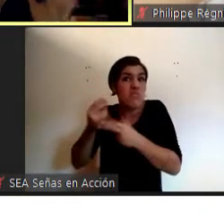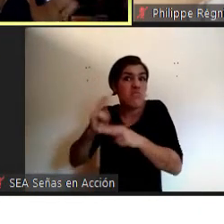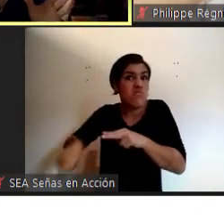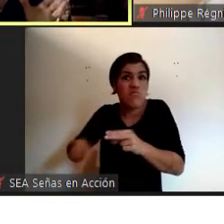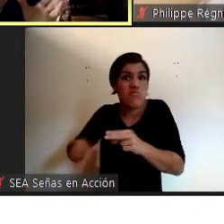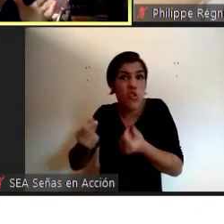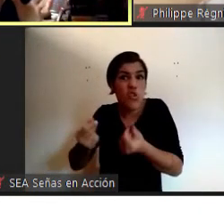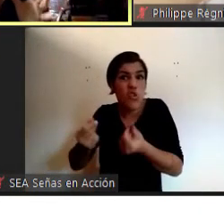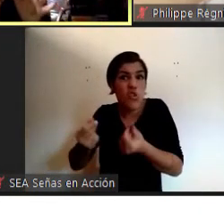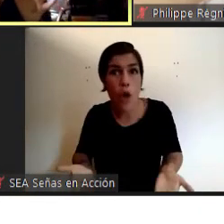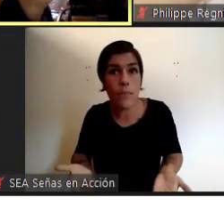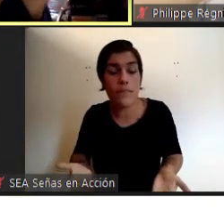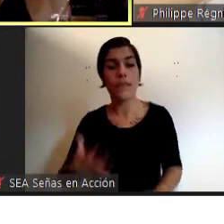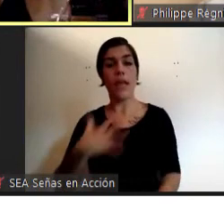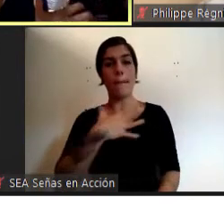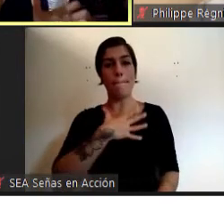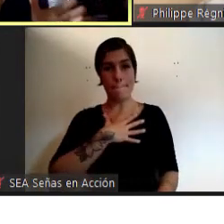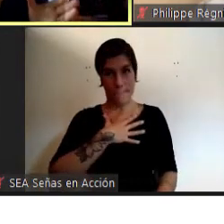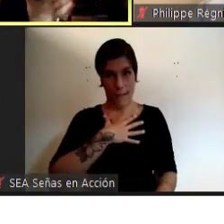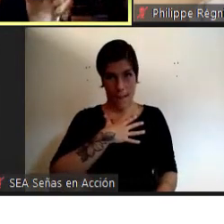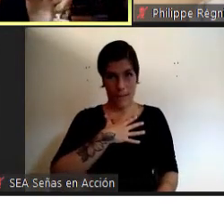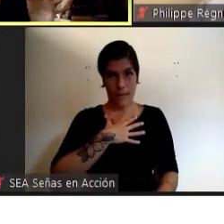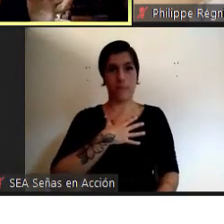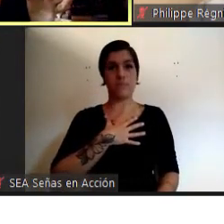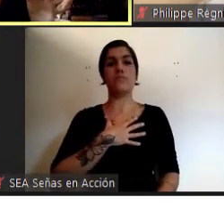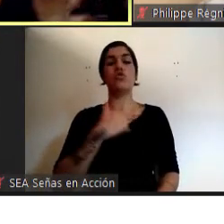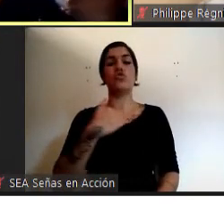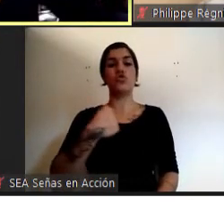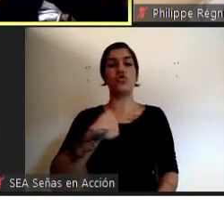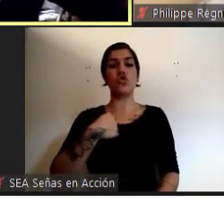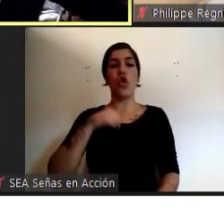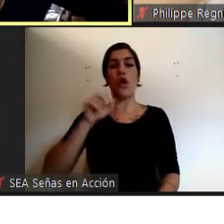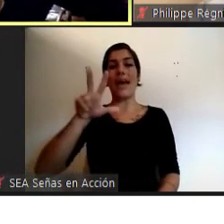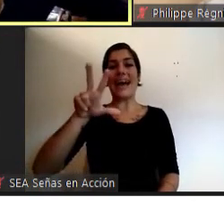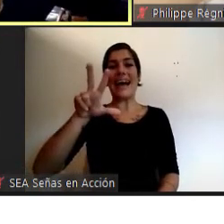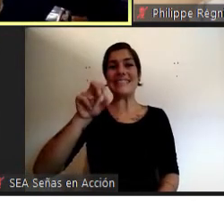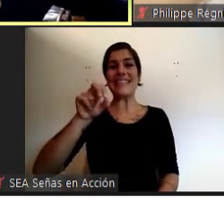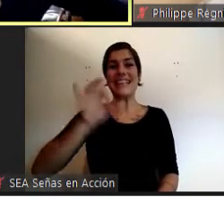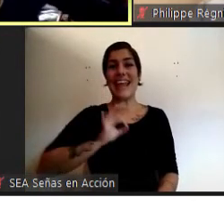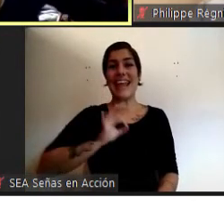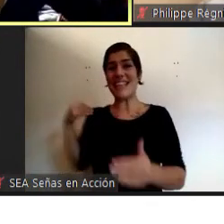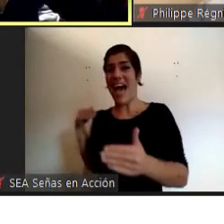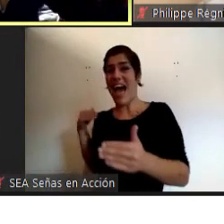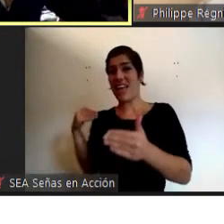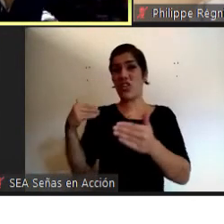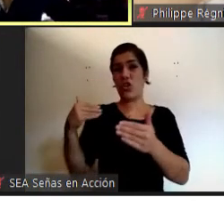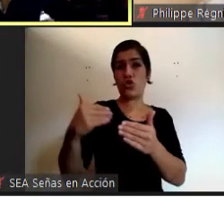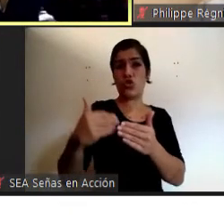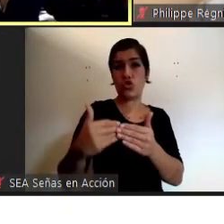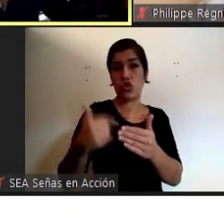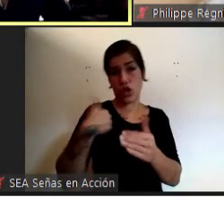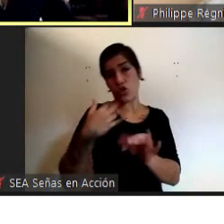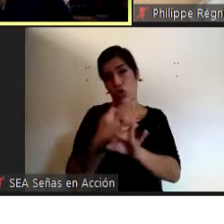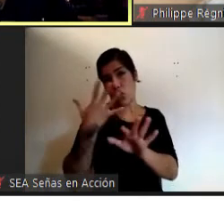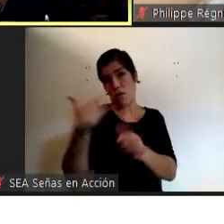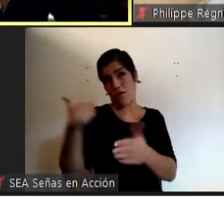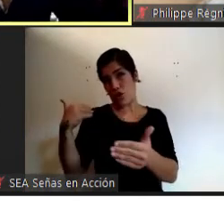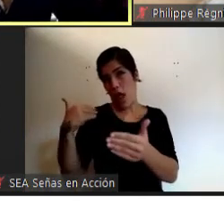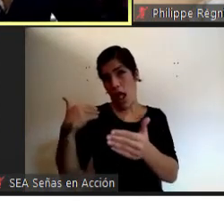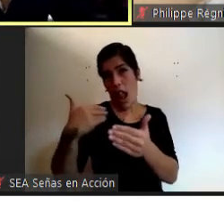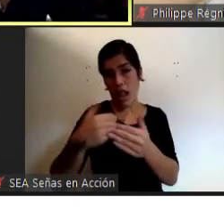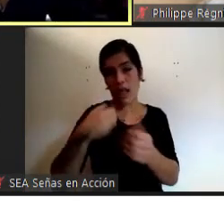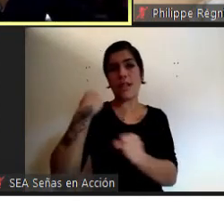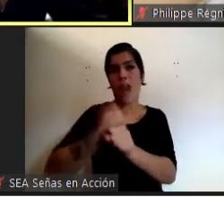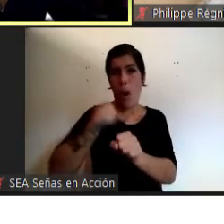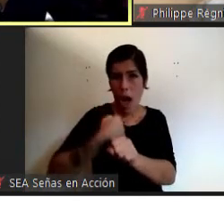my professional life, I've been working as a professional for 30 years, and I brought some notes I took, and I hope you